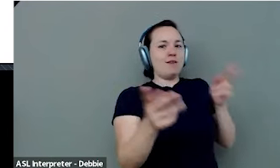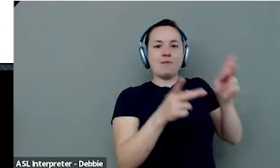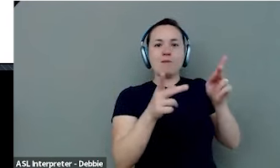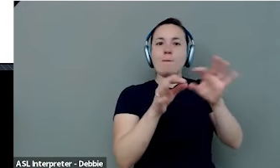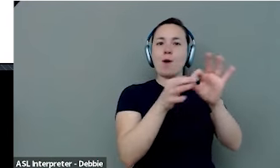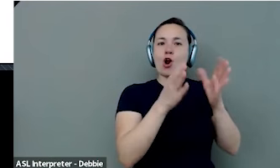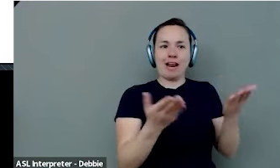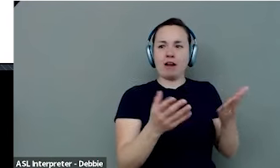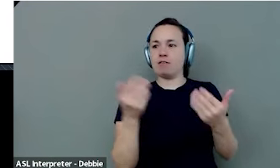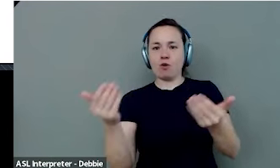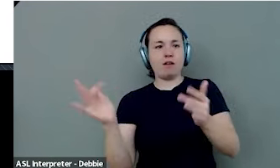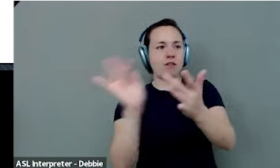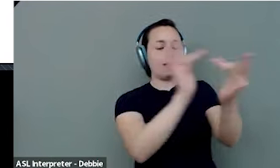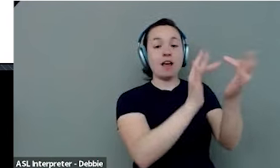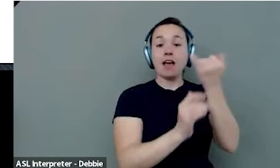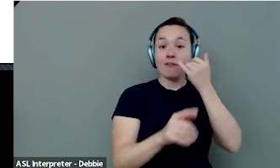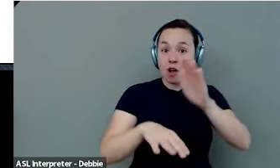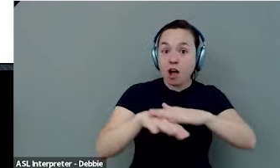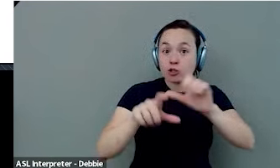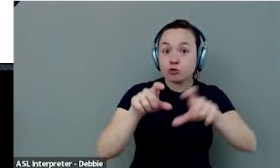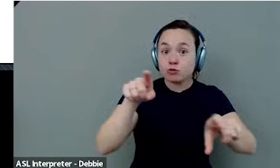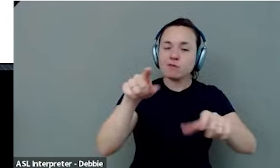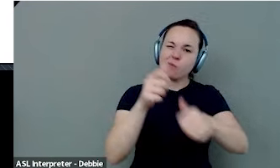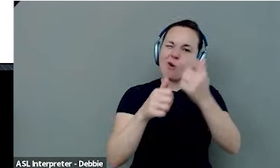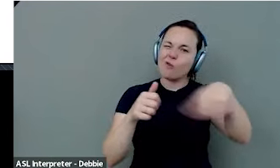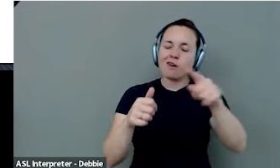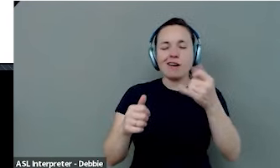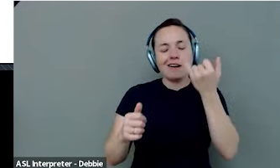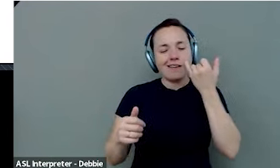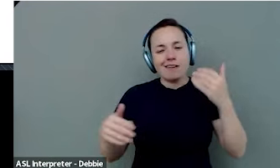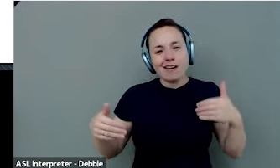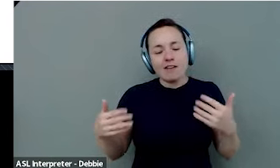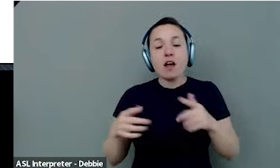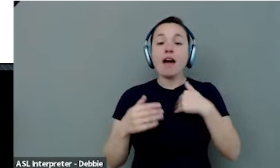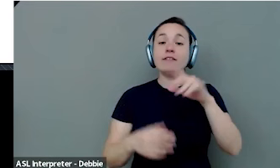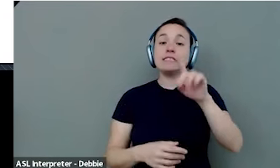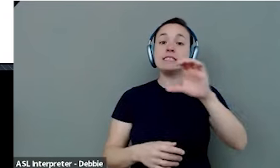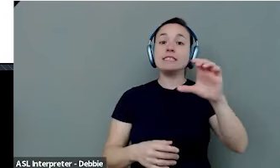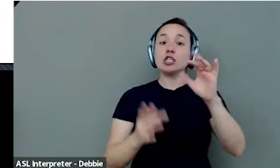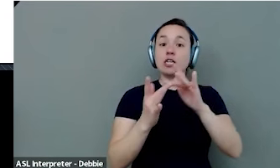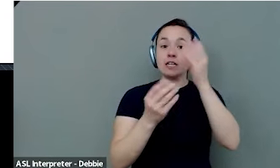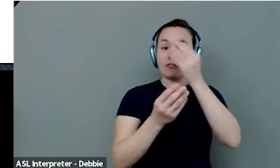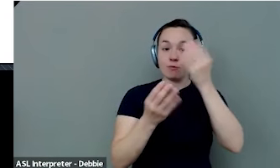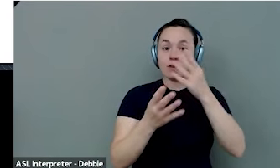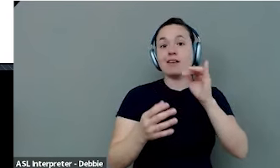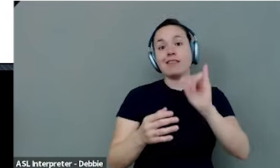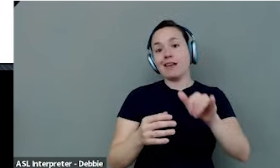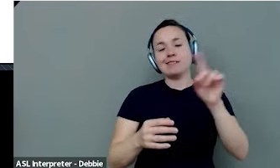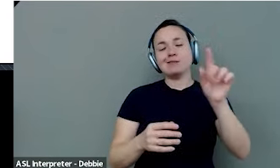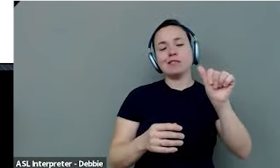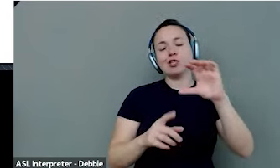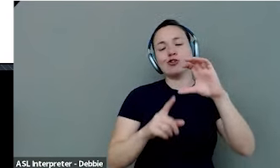partners. And for folks who are on Zoom, most of you, if not already, have the DCC's contact information, which is just